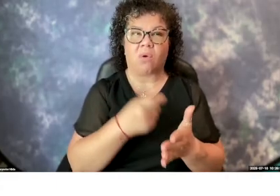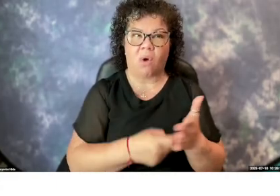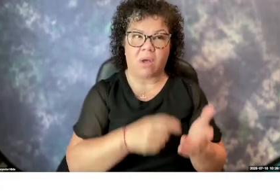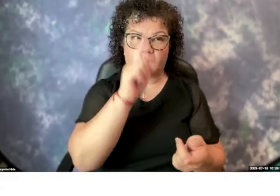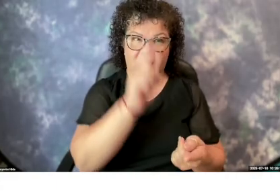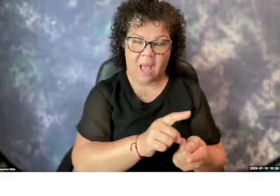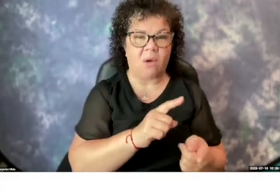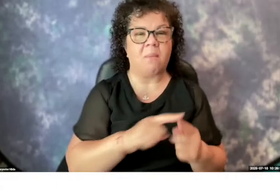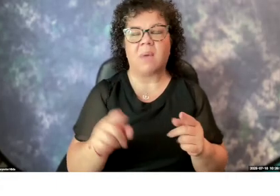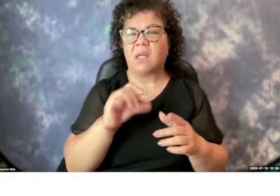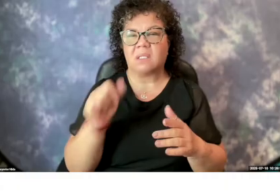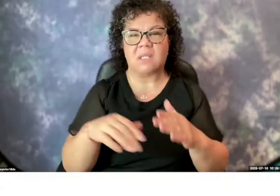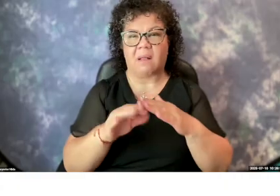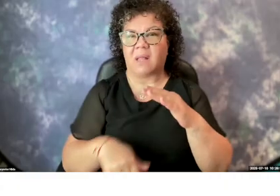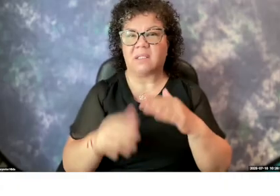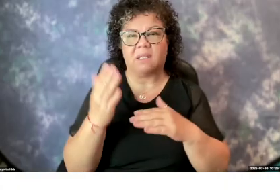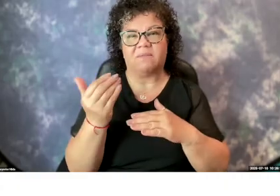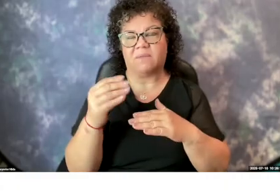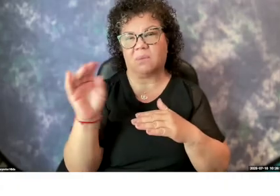that 15% threshold for